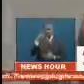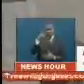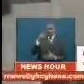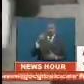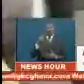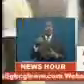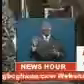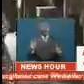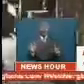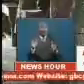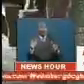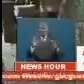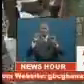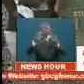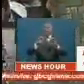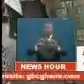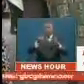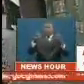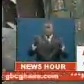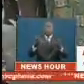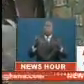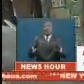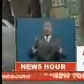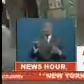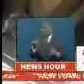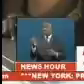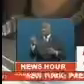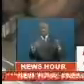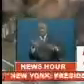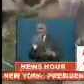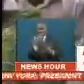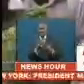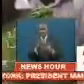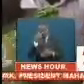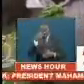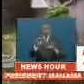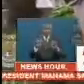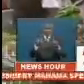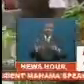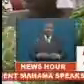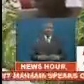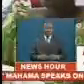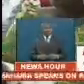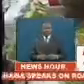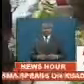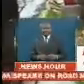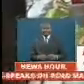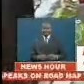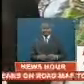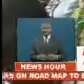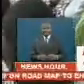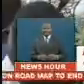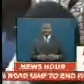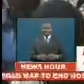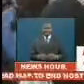appreciation displayed for the invaluable contribution of teachers to education and development. At its official launch in Accra,